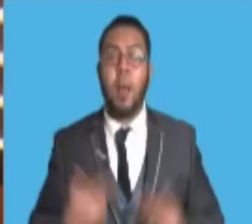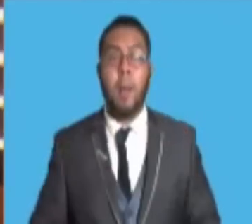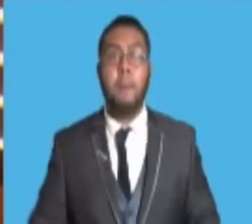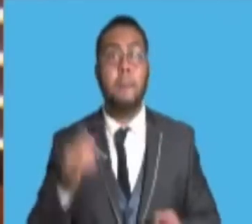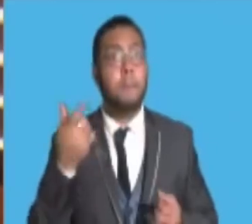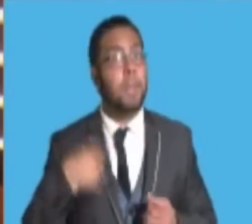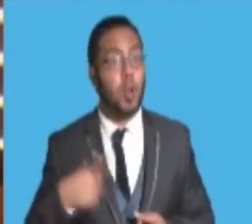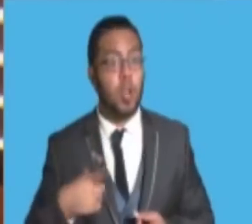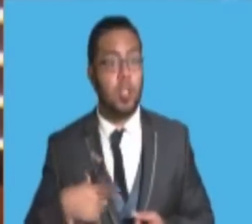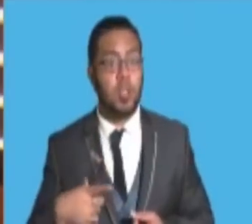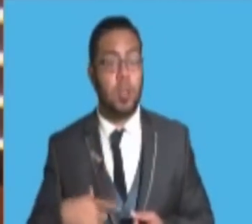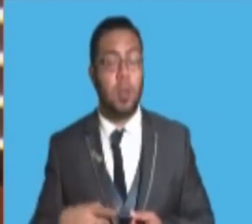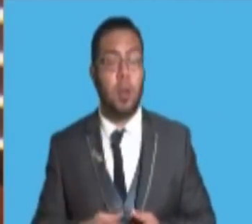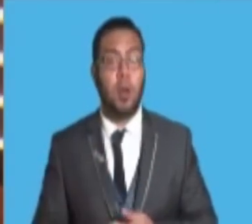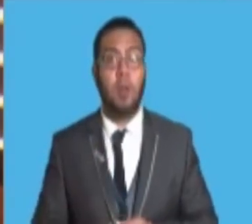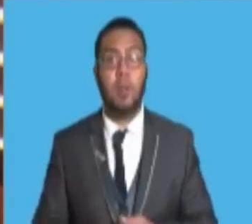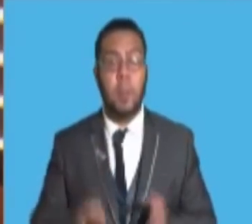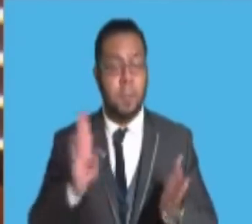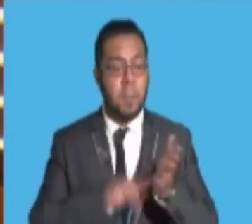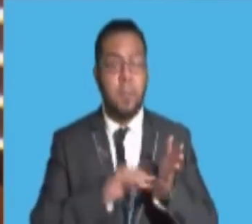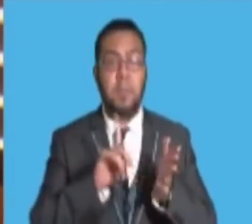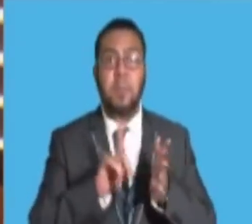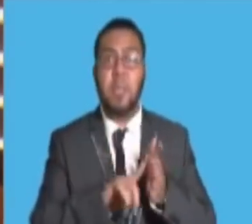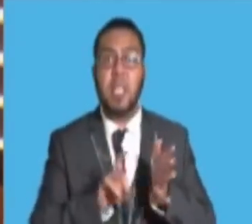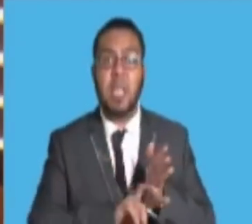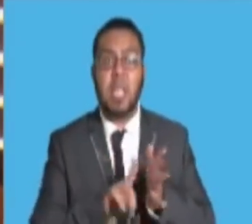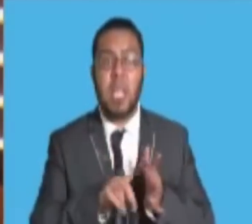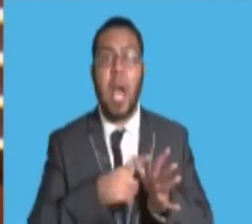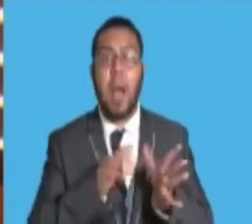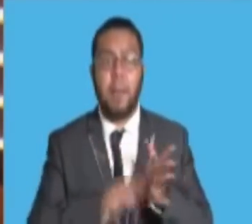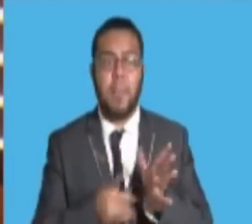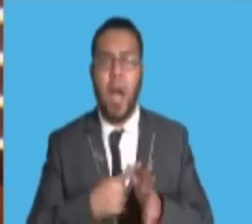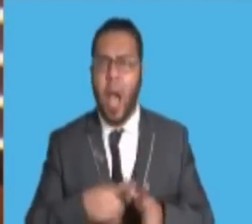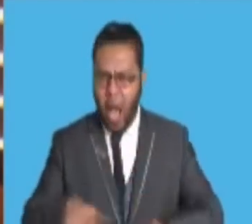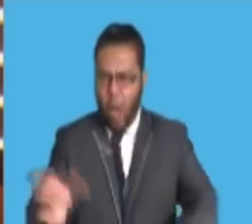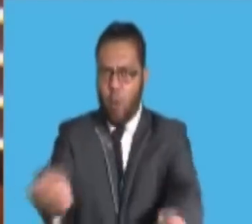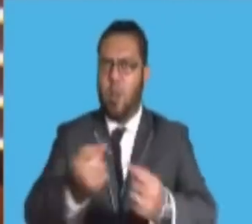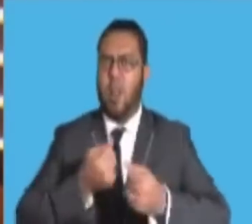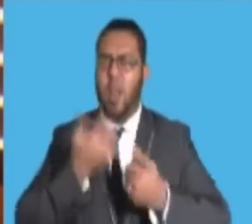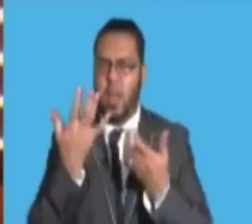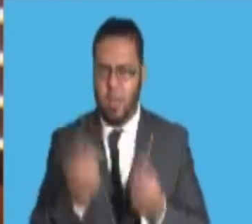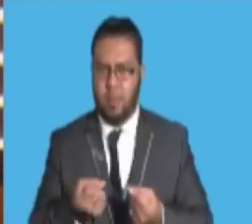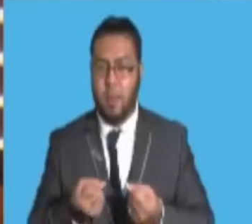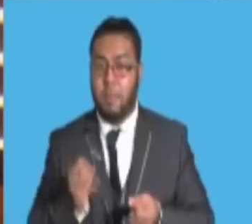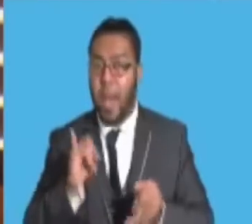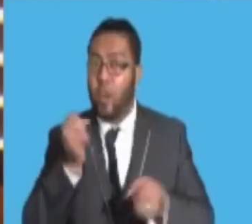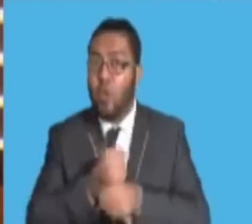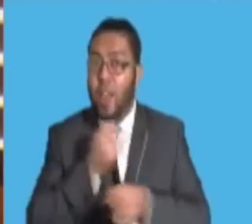who has multiple heritage, I will champion equality. God bless you,